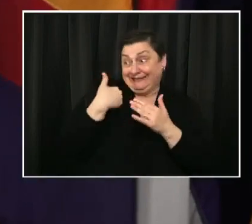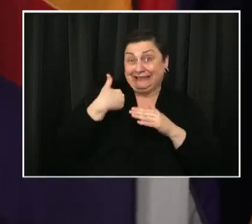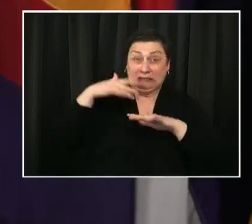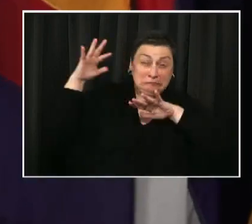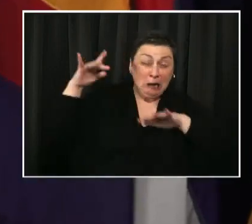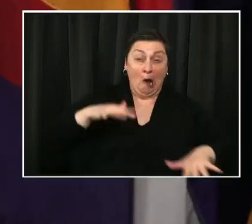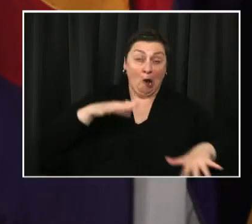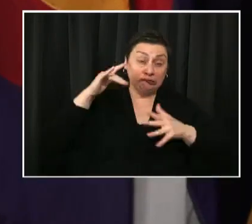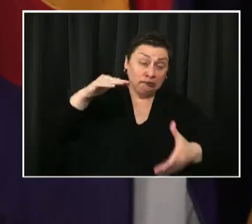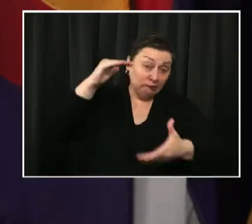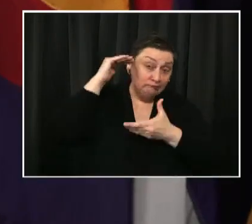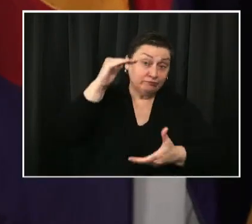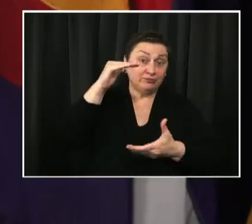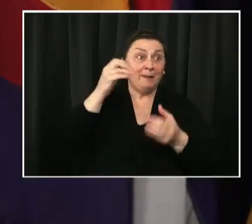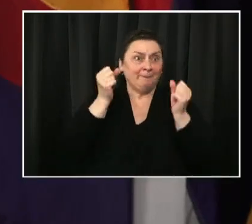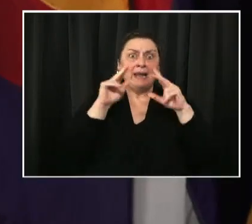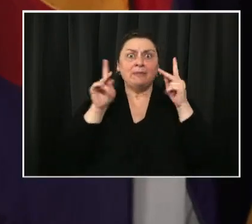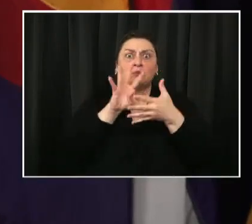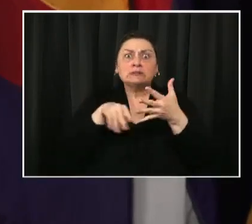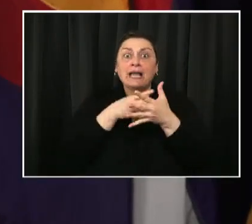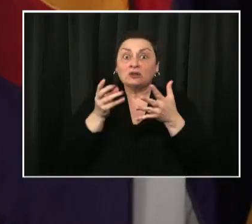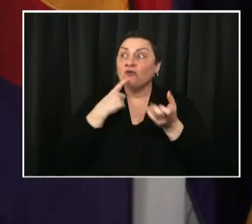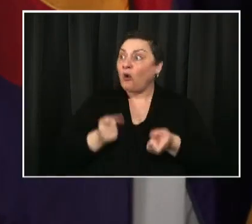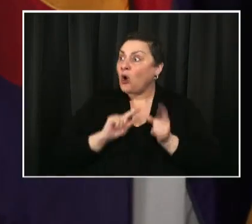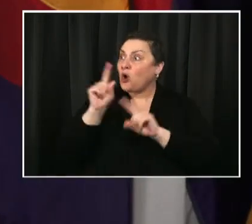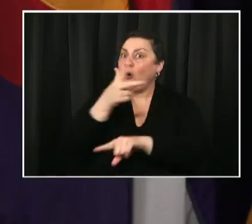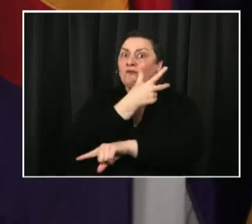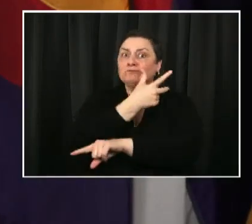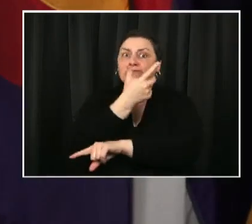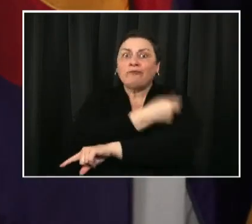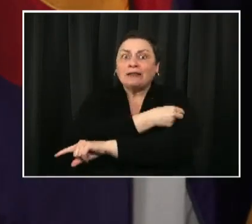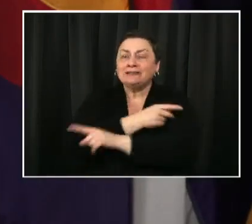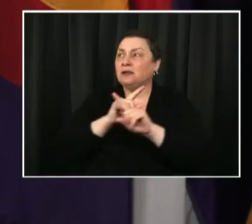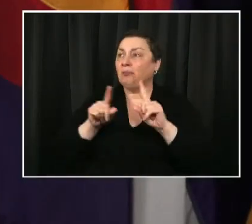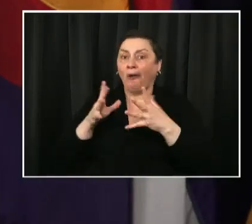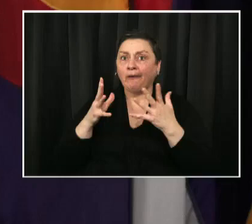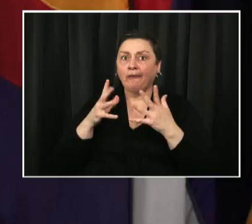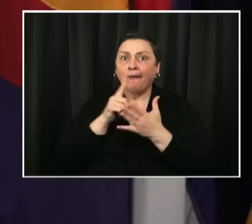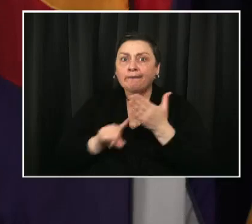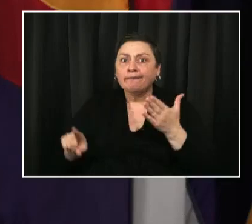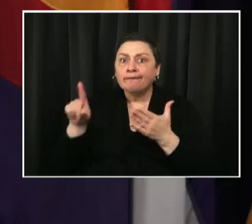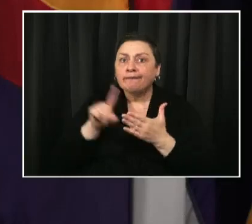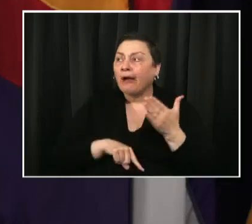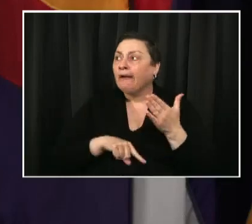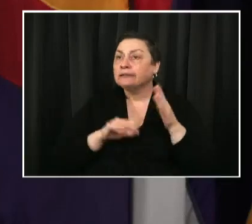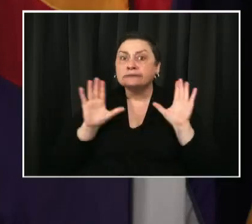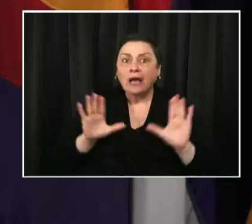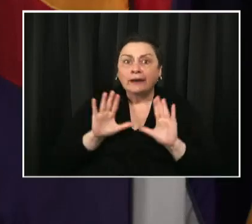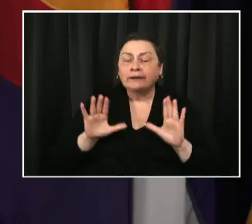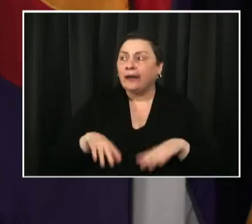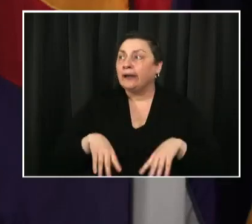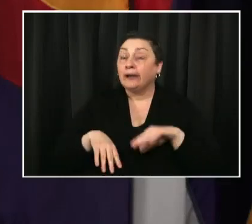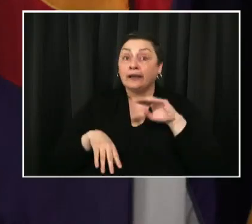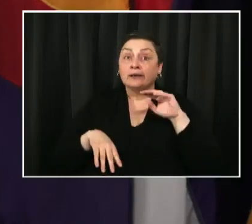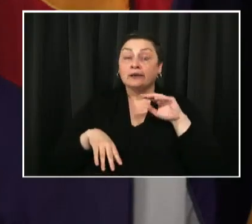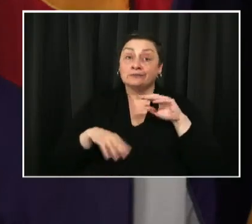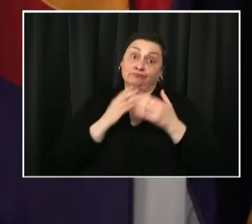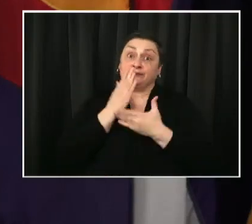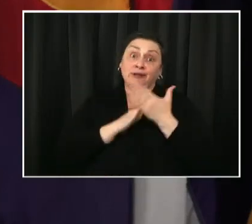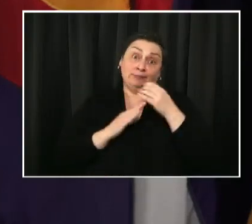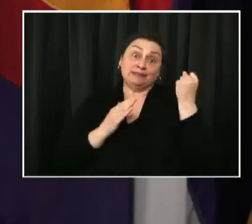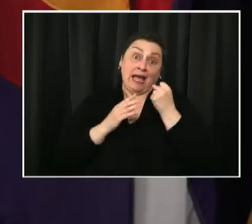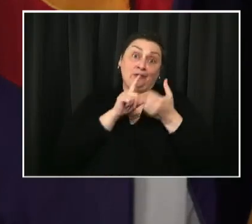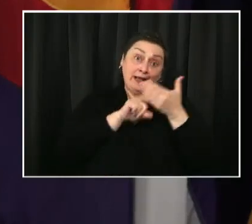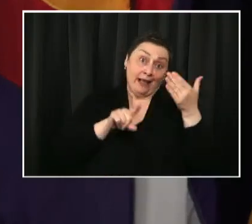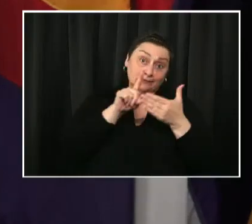vaccinations scheduled, and they had to be rescheduled. They were canceled for many people on Sunday, on Monday, some even on Saturday.